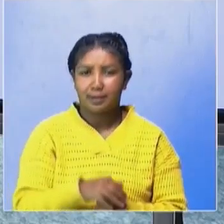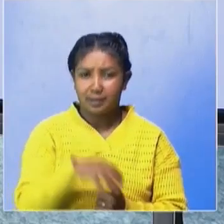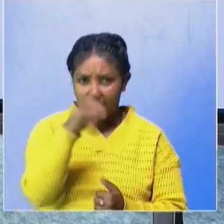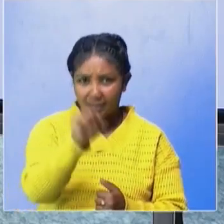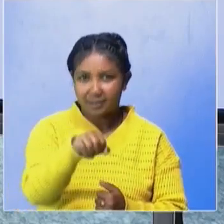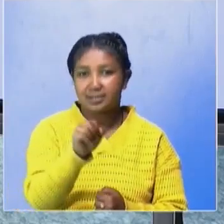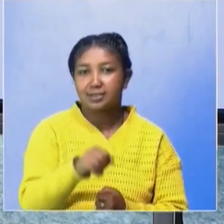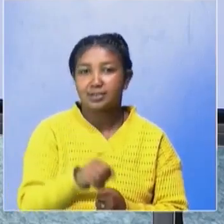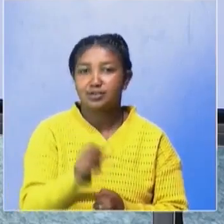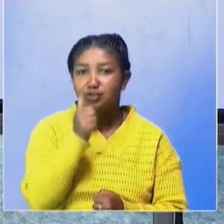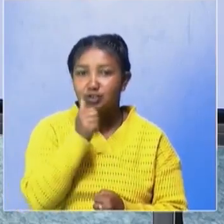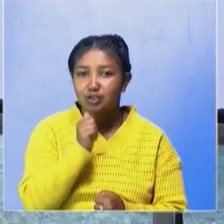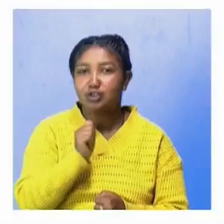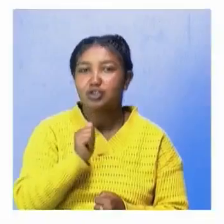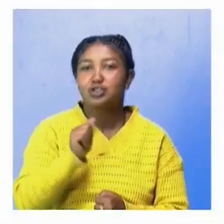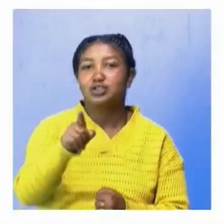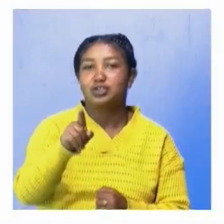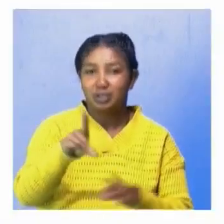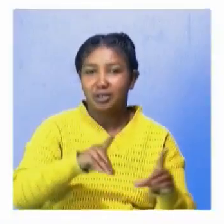Yes, she does.